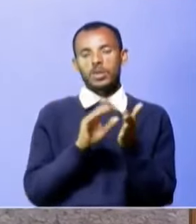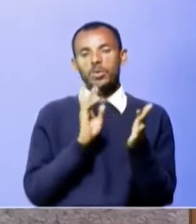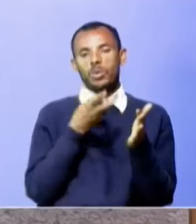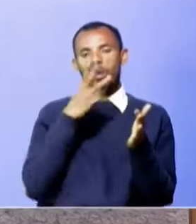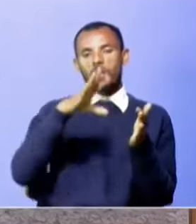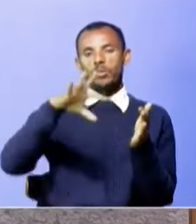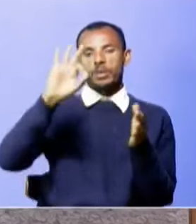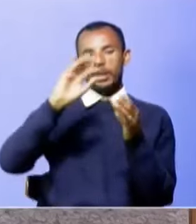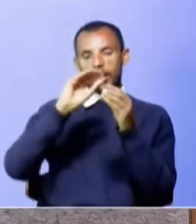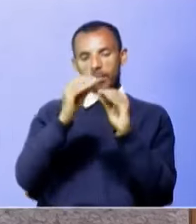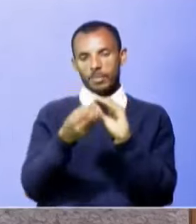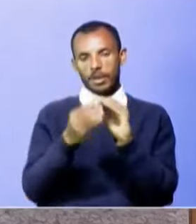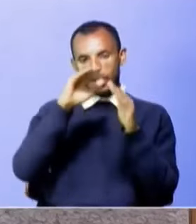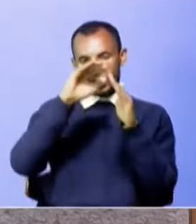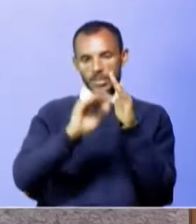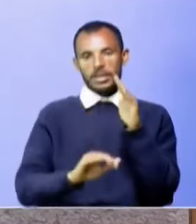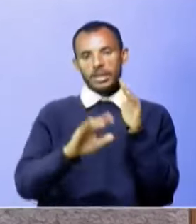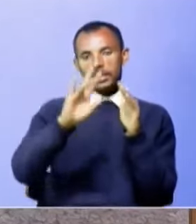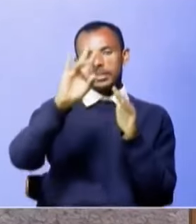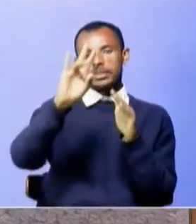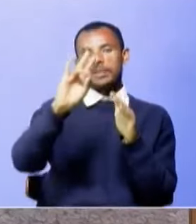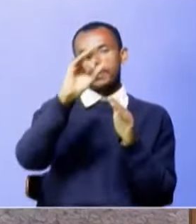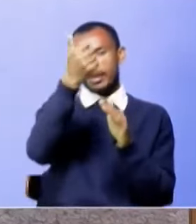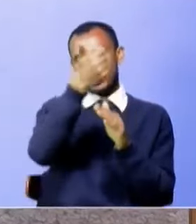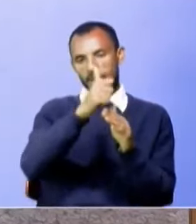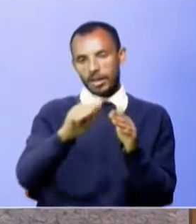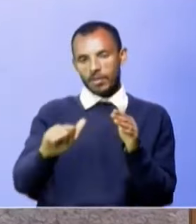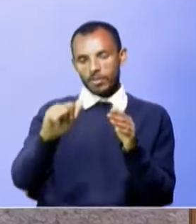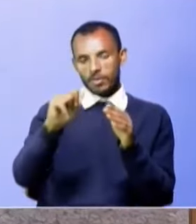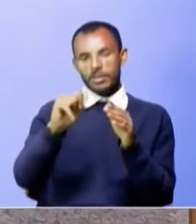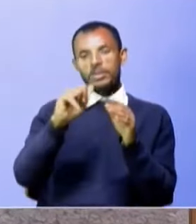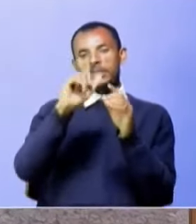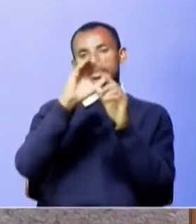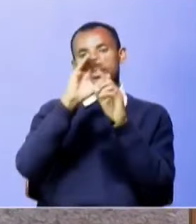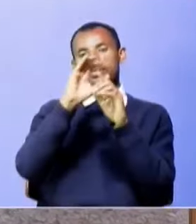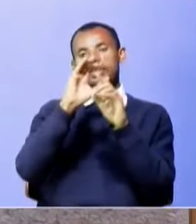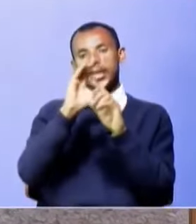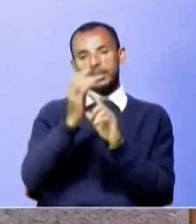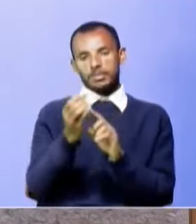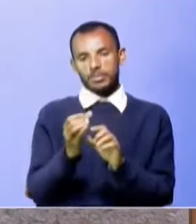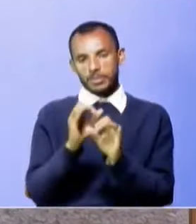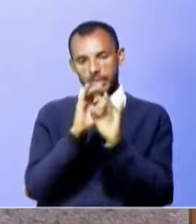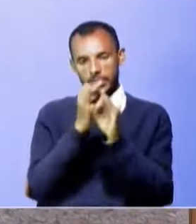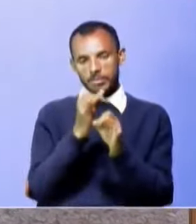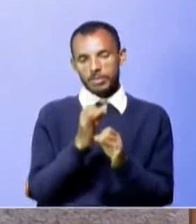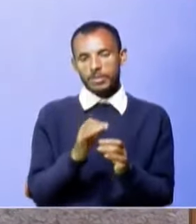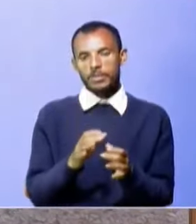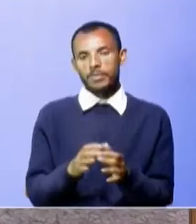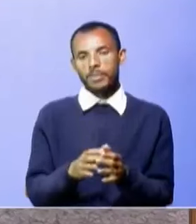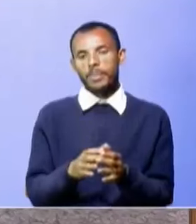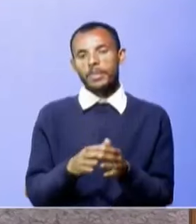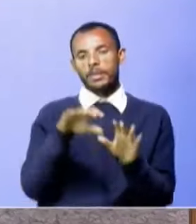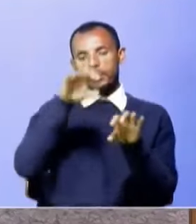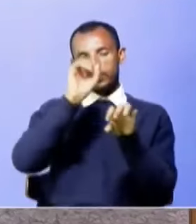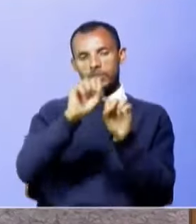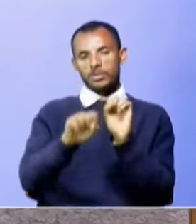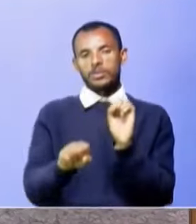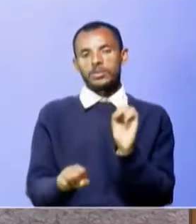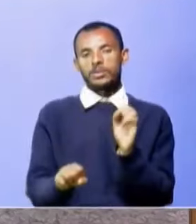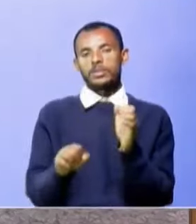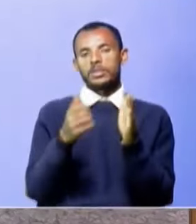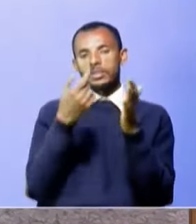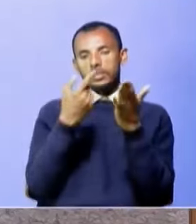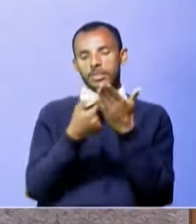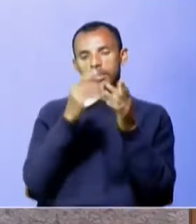a number less than 7 in any of the experiment in throwing a die. Okay, so such